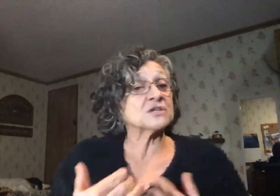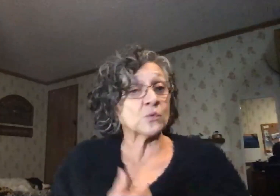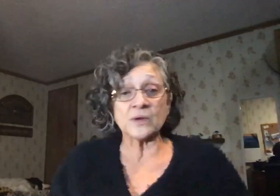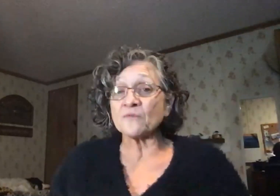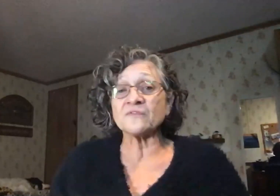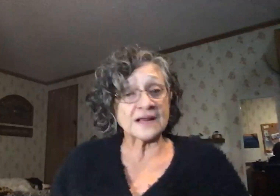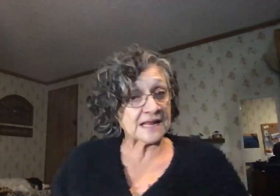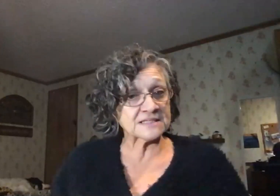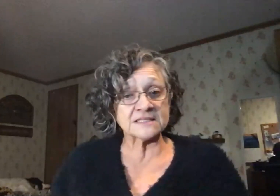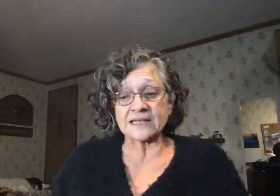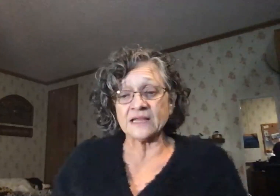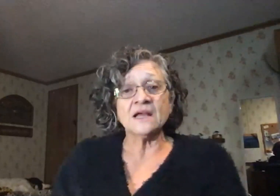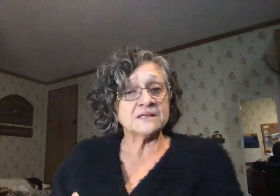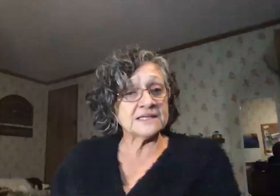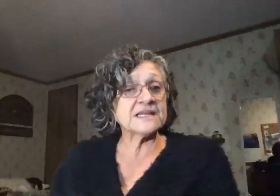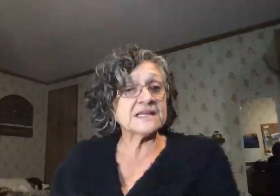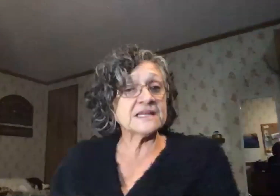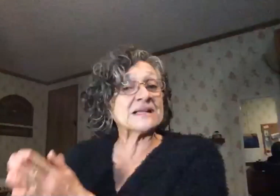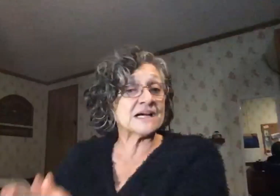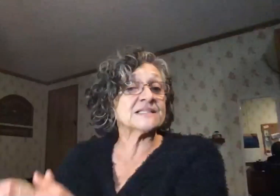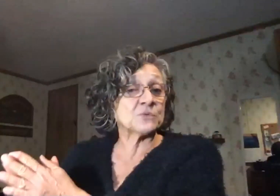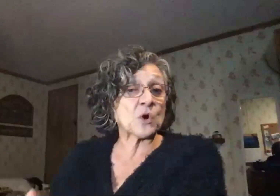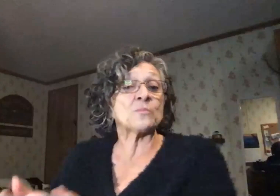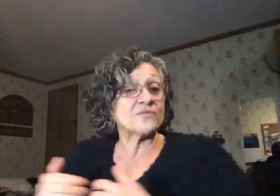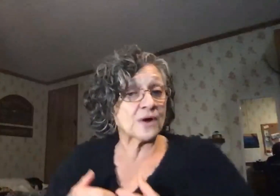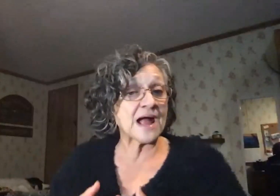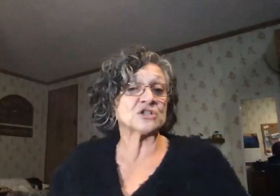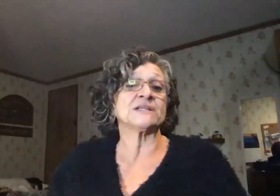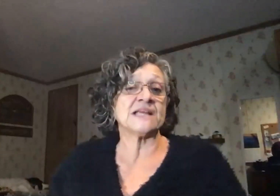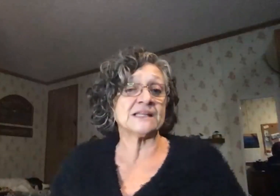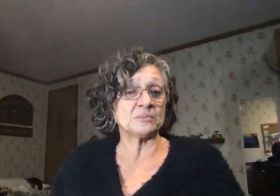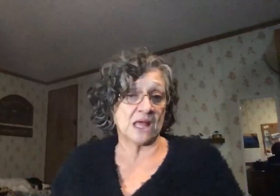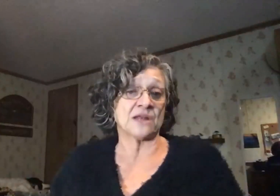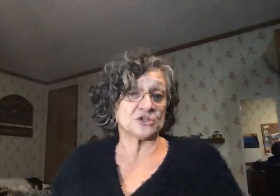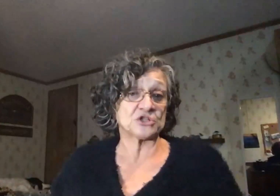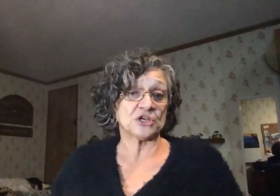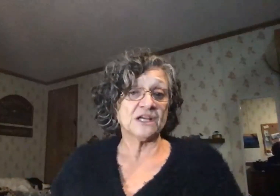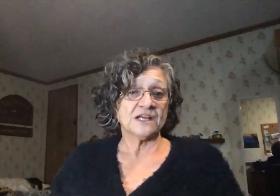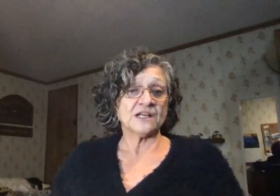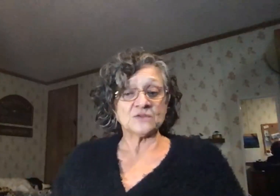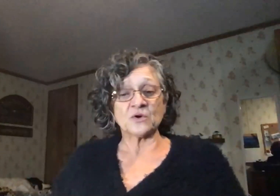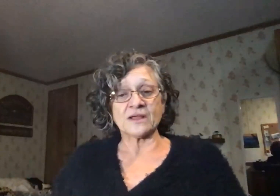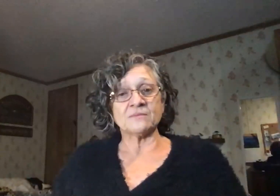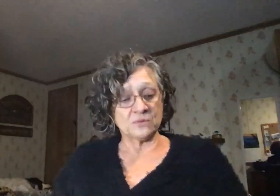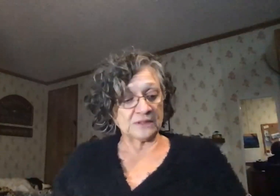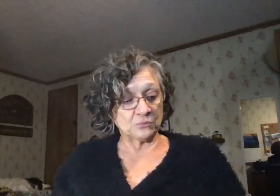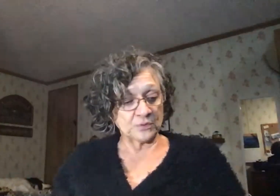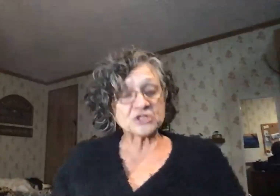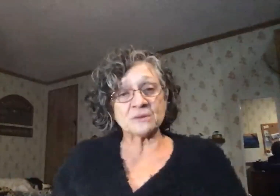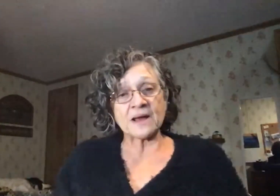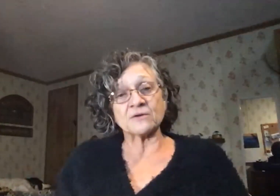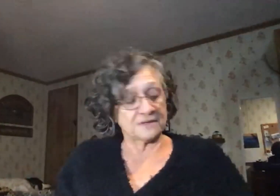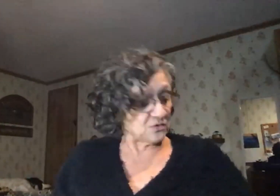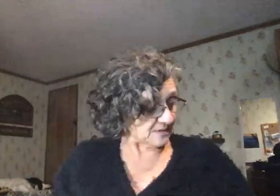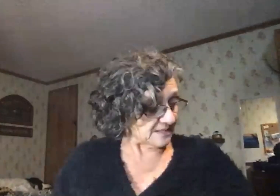back is just worry over finances. Like, need to have all my ducks in a row before I actually take the plunge. You know, so I can be really